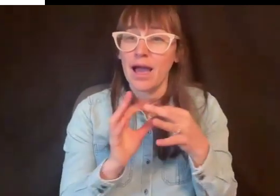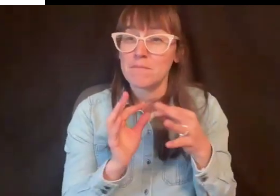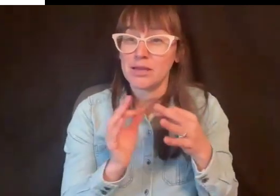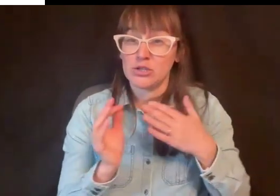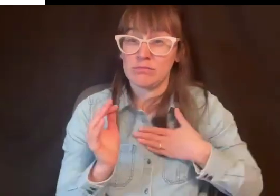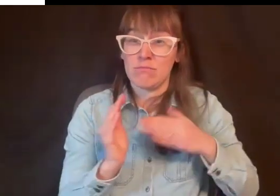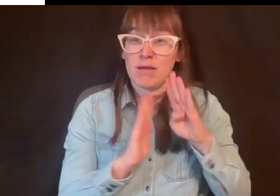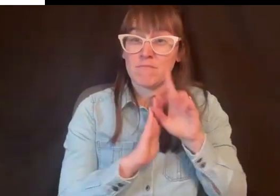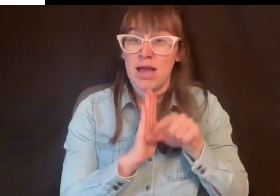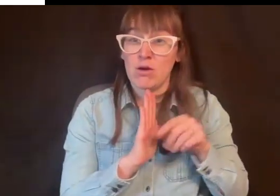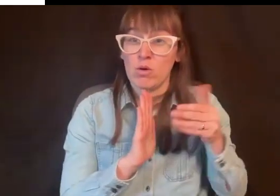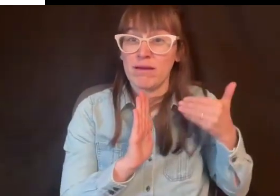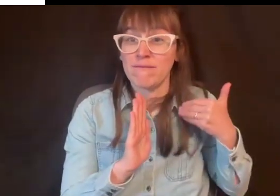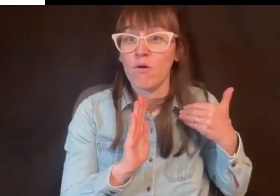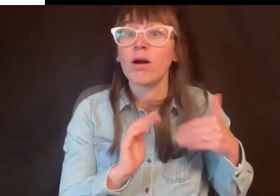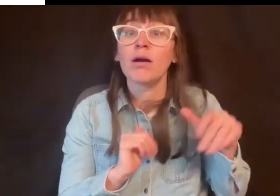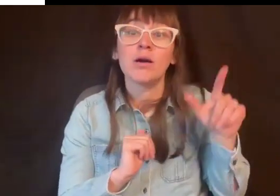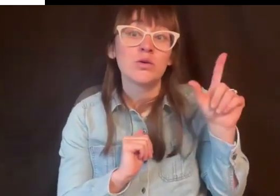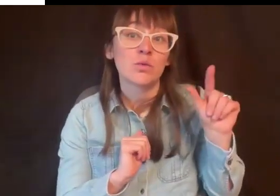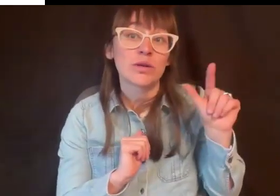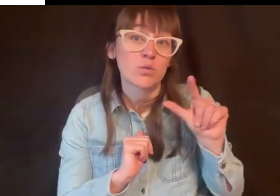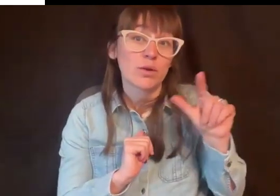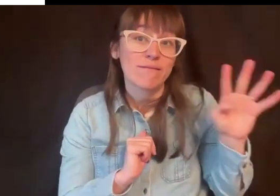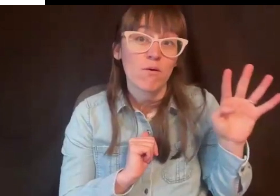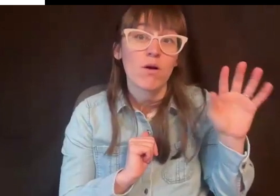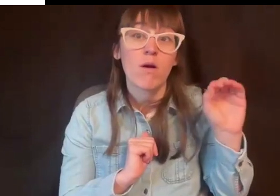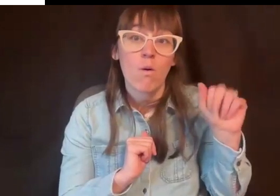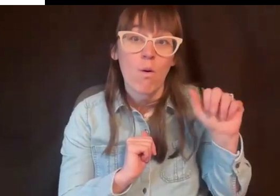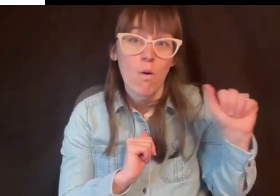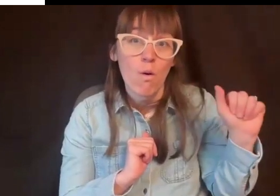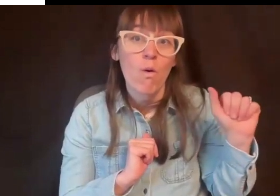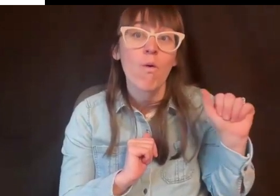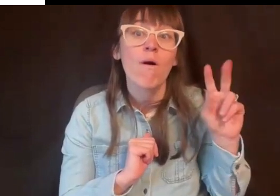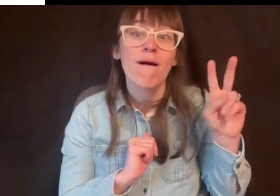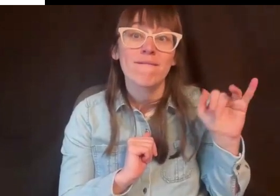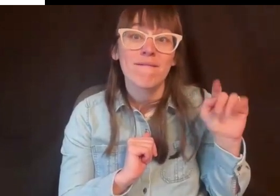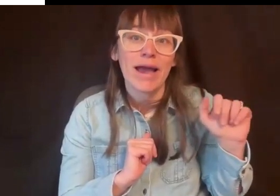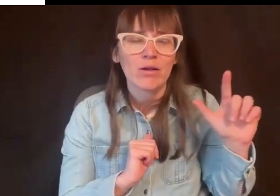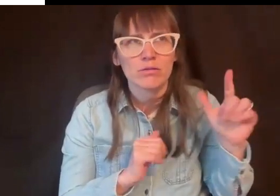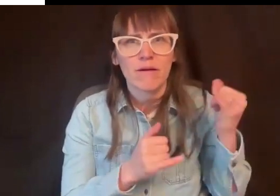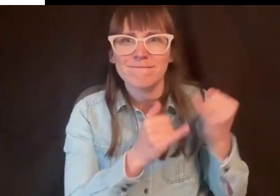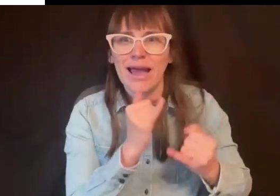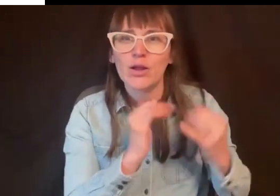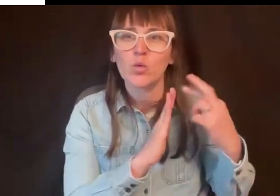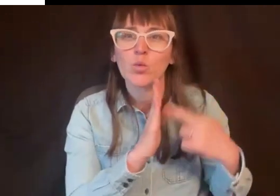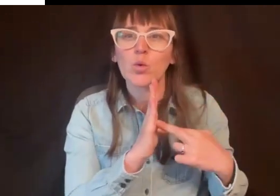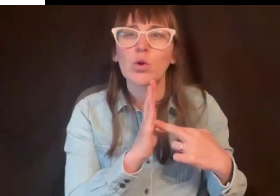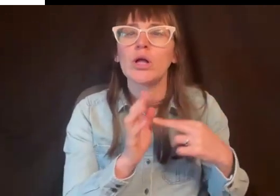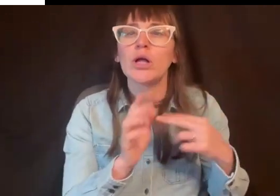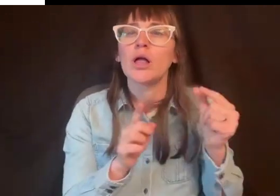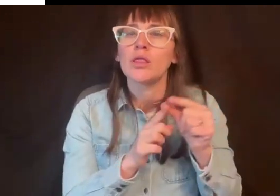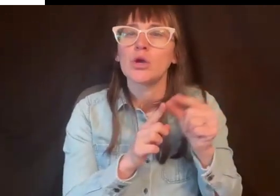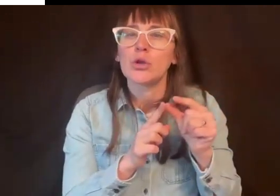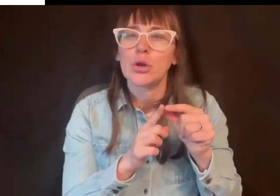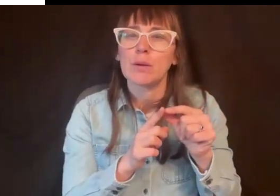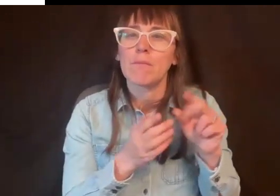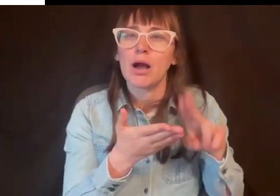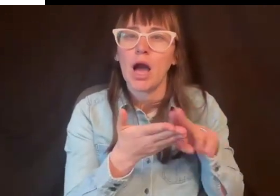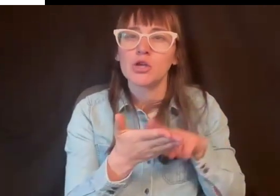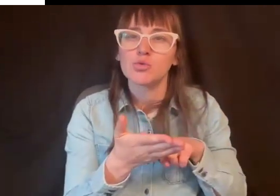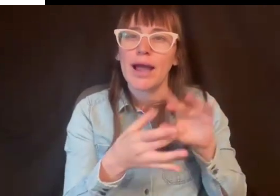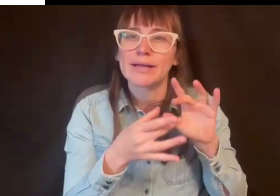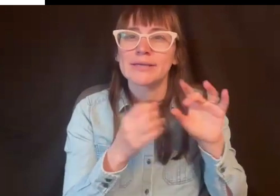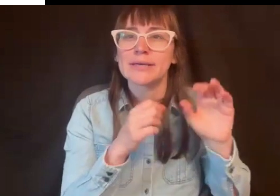but in the 2024 Old Americans Act final rule, we use the term contract or commercial relationship consistently as a